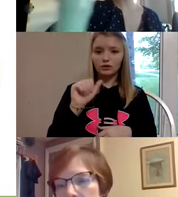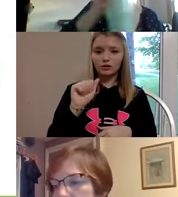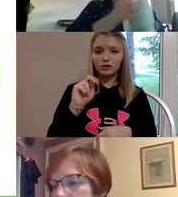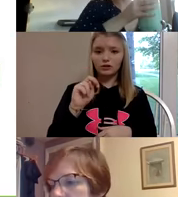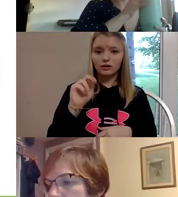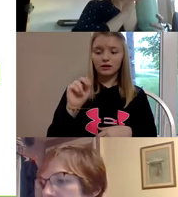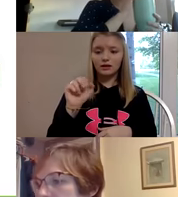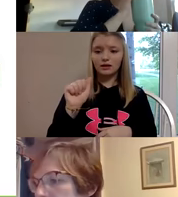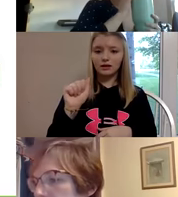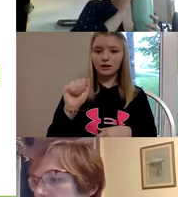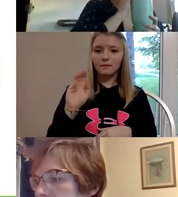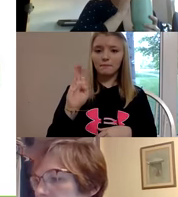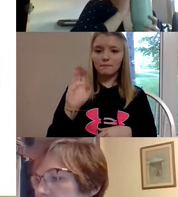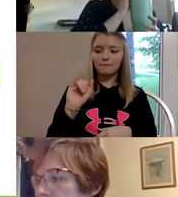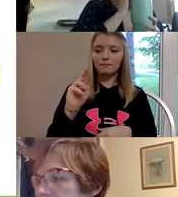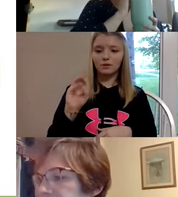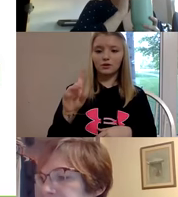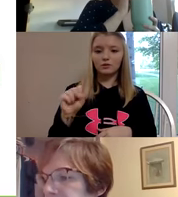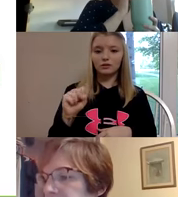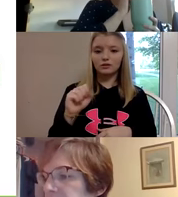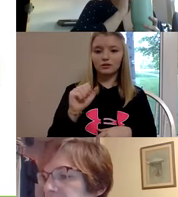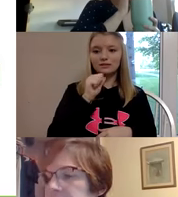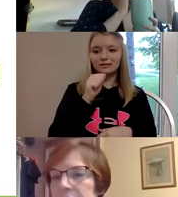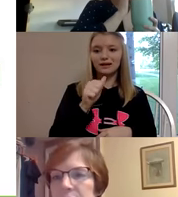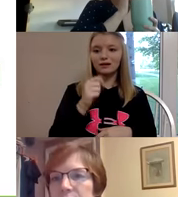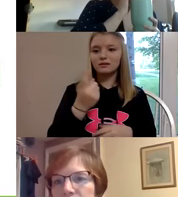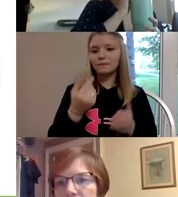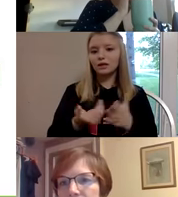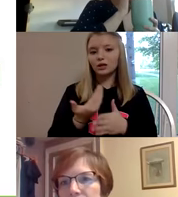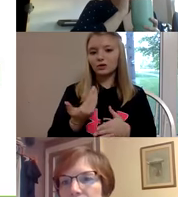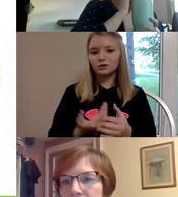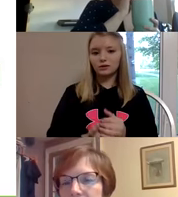isn't like it's anything new.